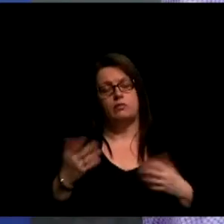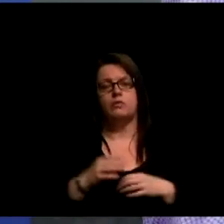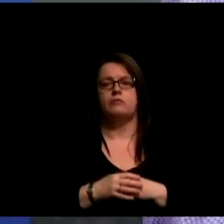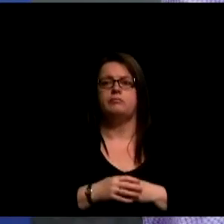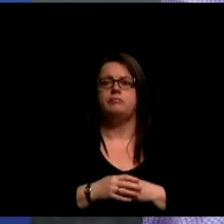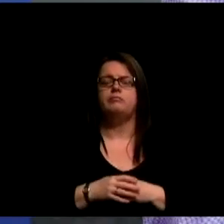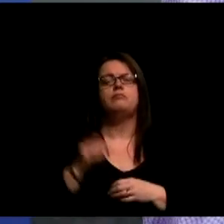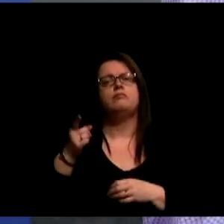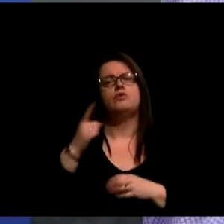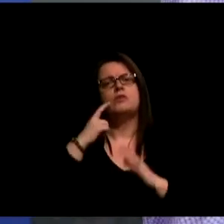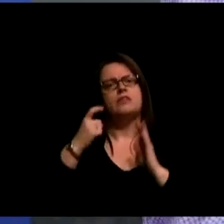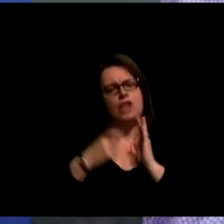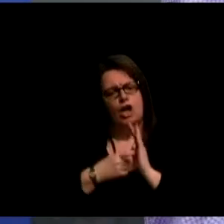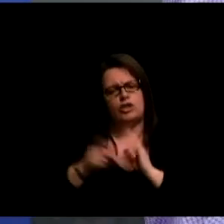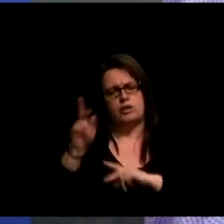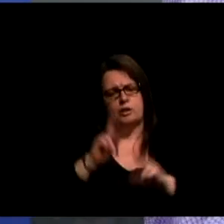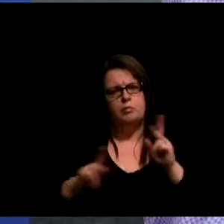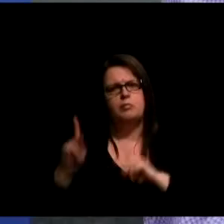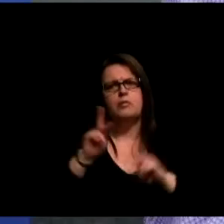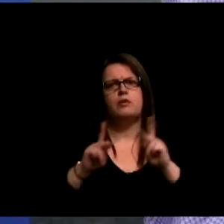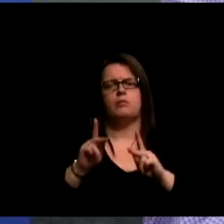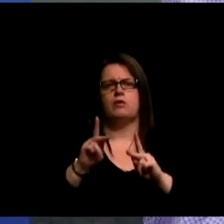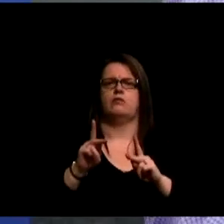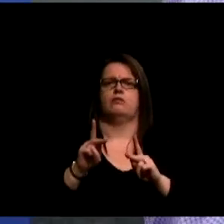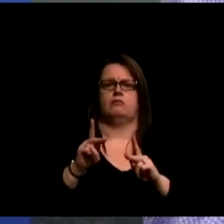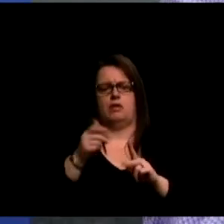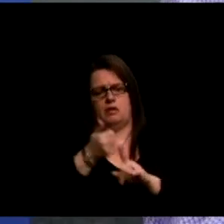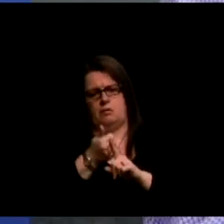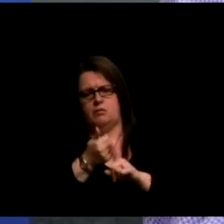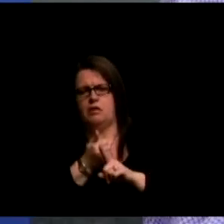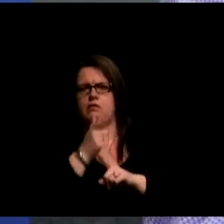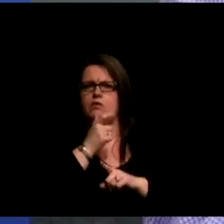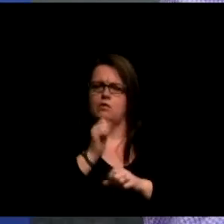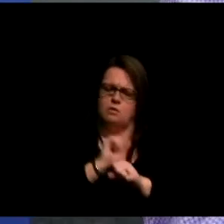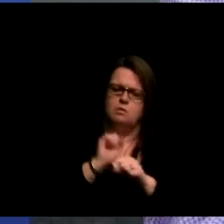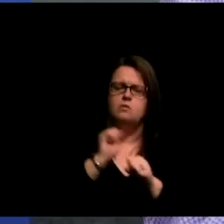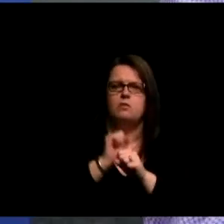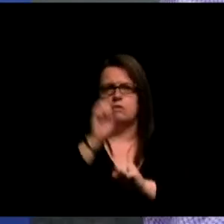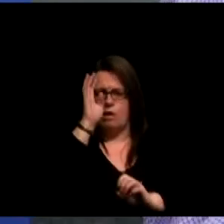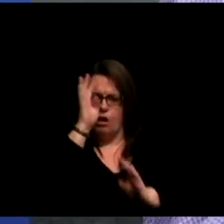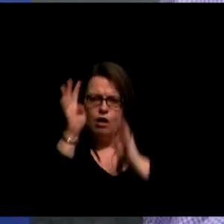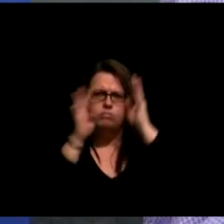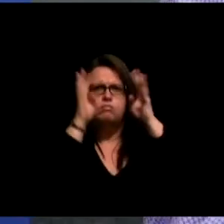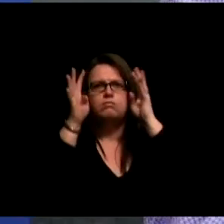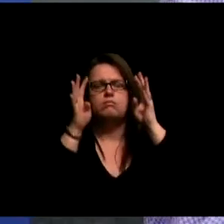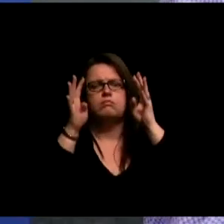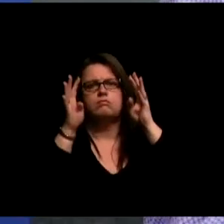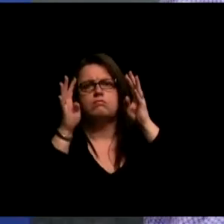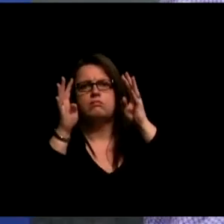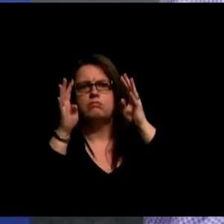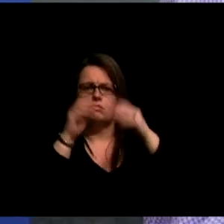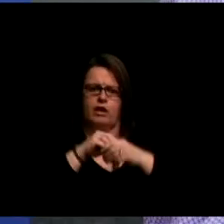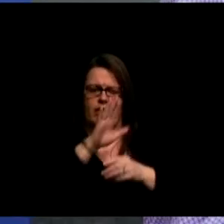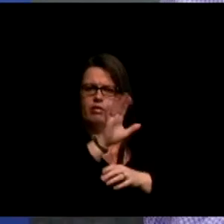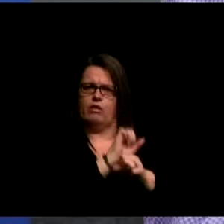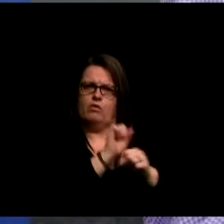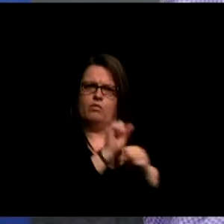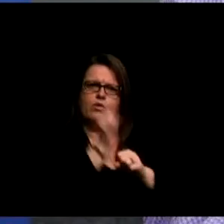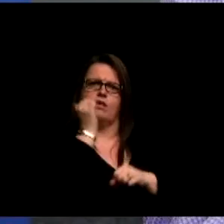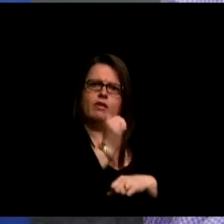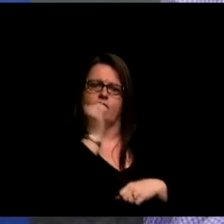acknowledging those people who are bringing innovation and creativity in their day-to-day